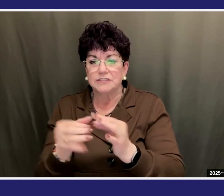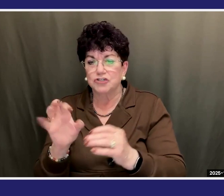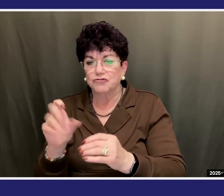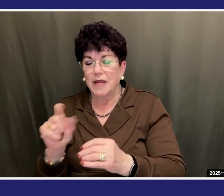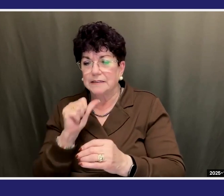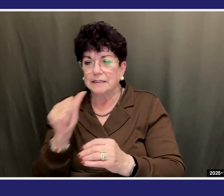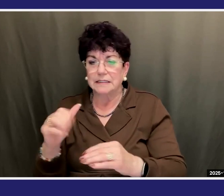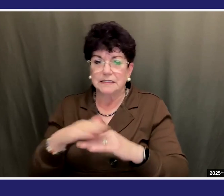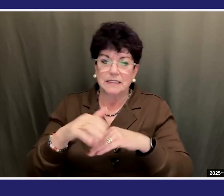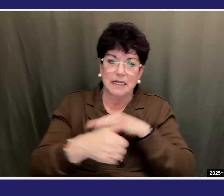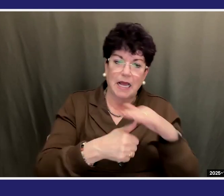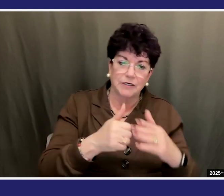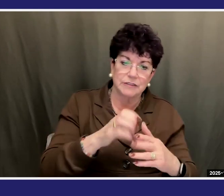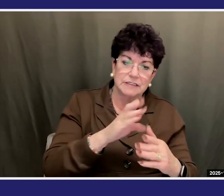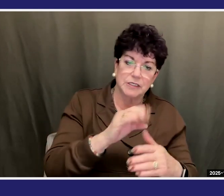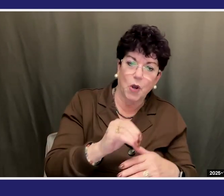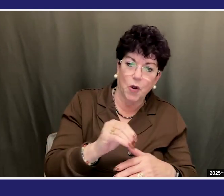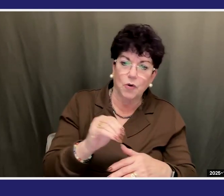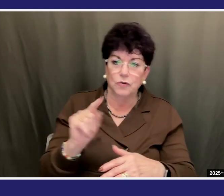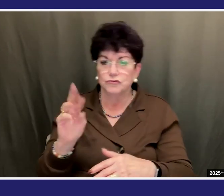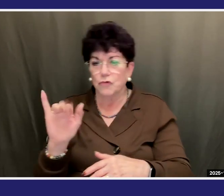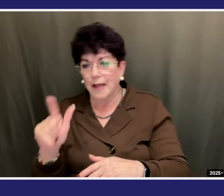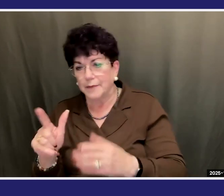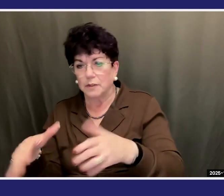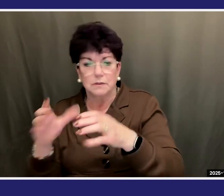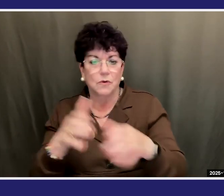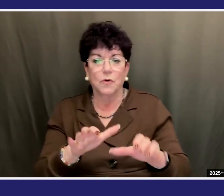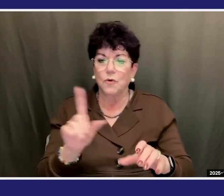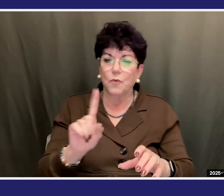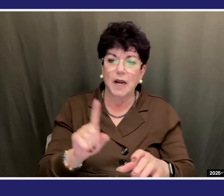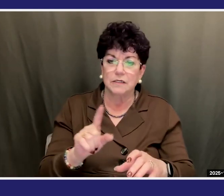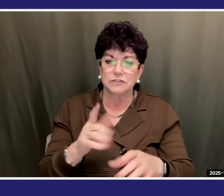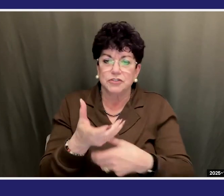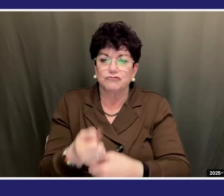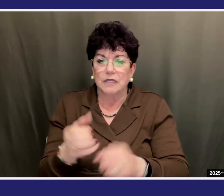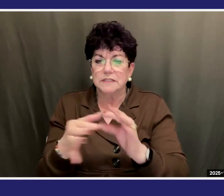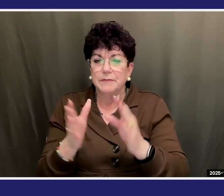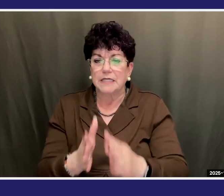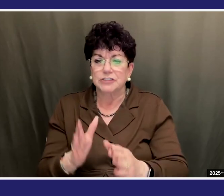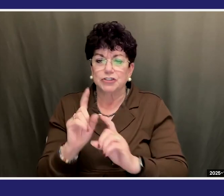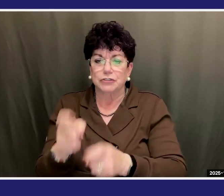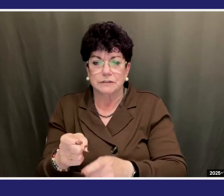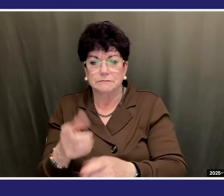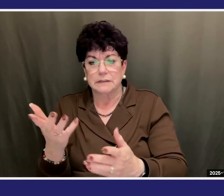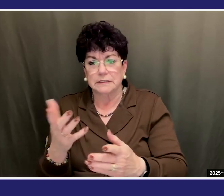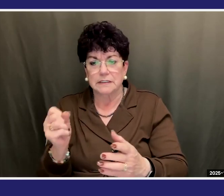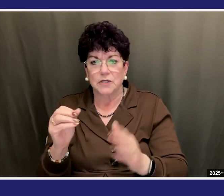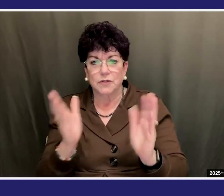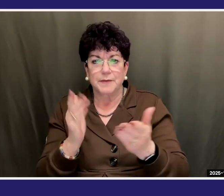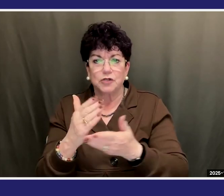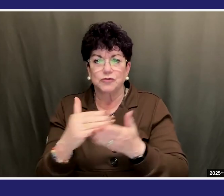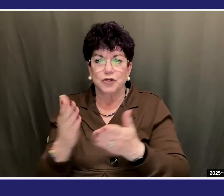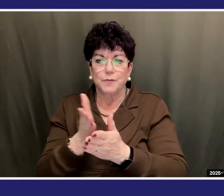or does that fall into the tribal grants bucket? So some more clarity from the slides as compared to the pie chart buckets in the plan. Thank